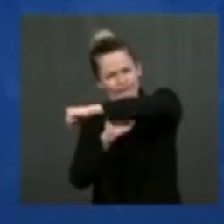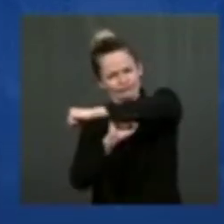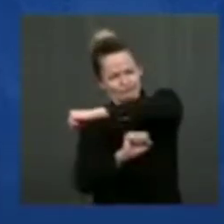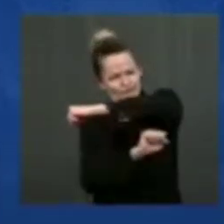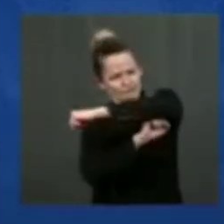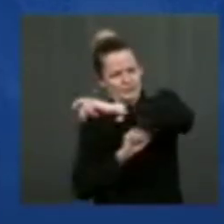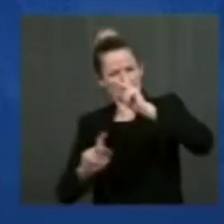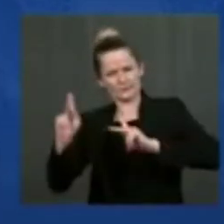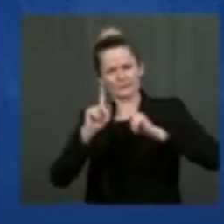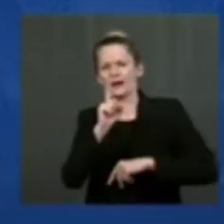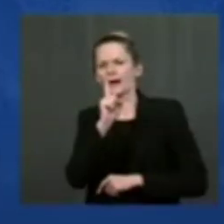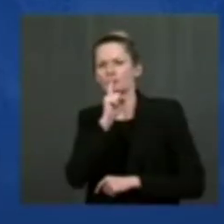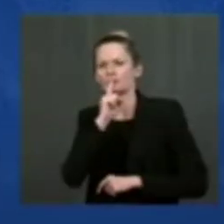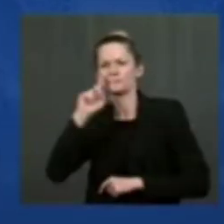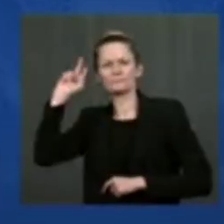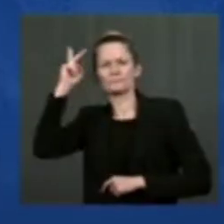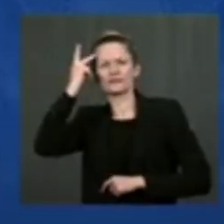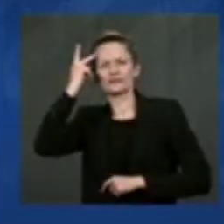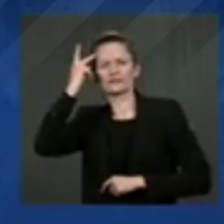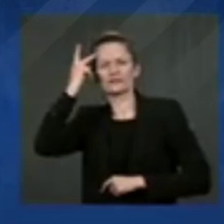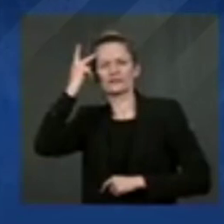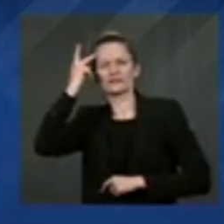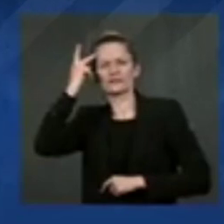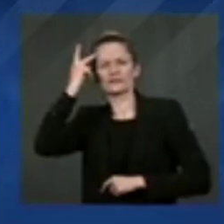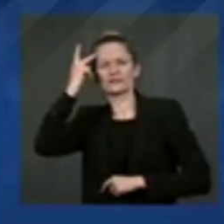went, whoa, whoa.